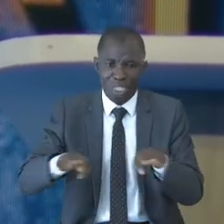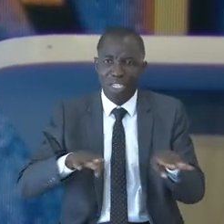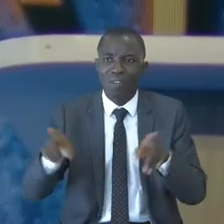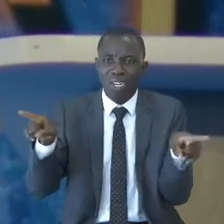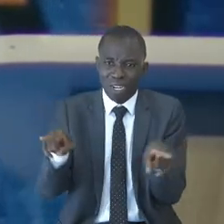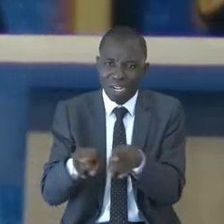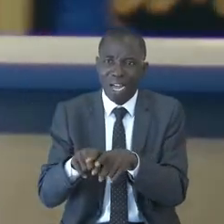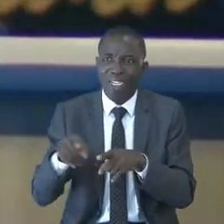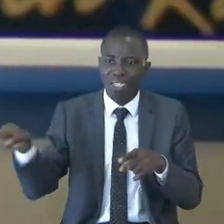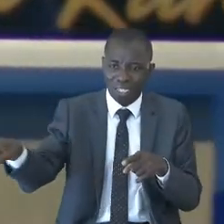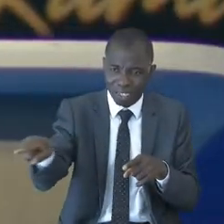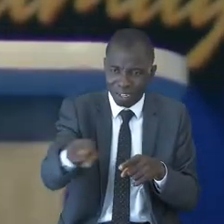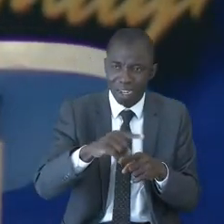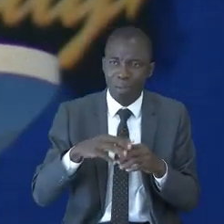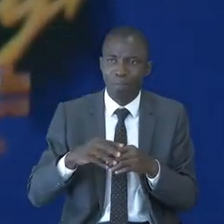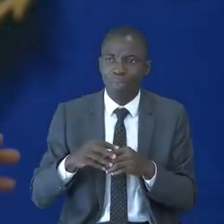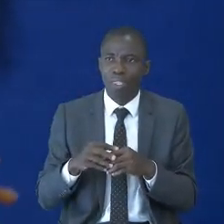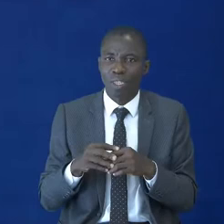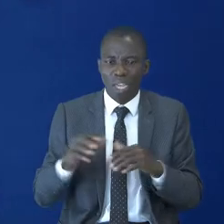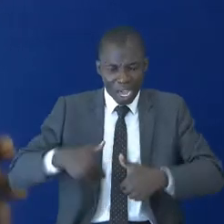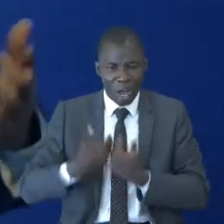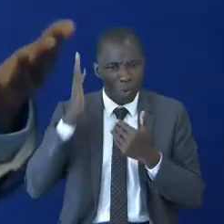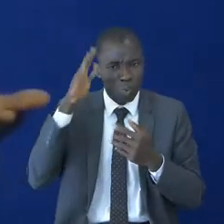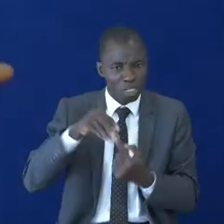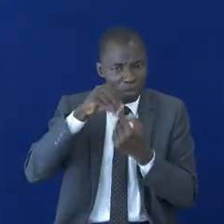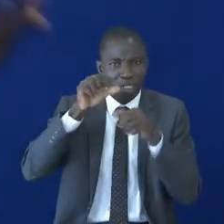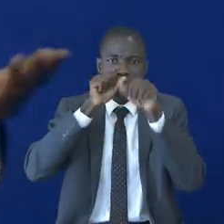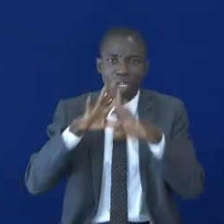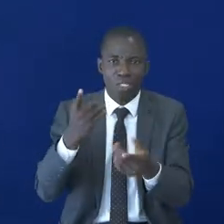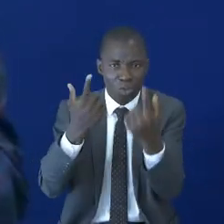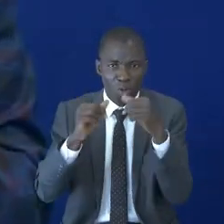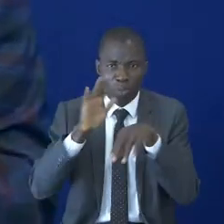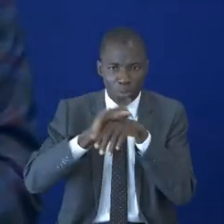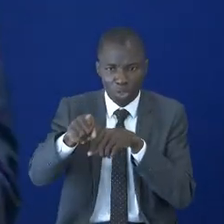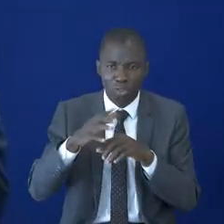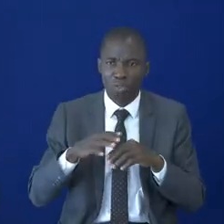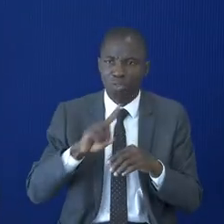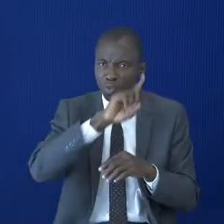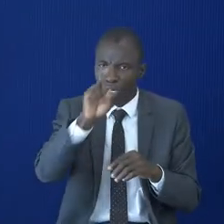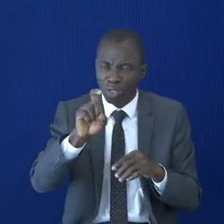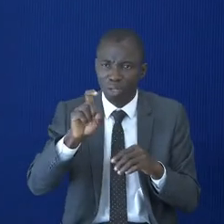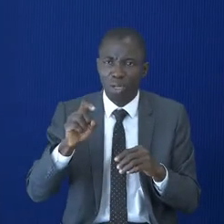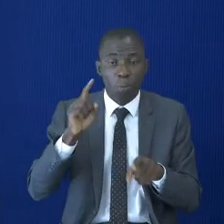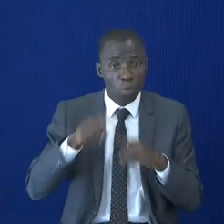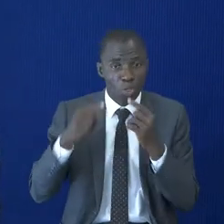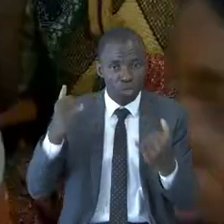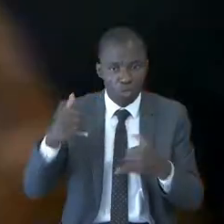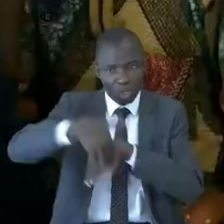act. How will the special blessing come upon you? And yet tonight, special blessings for